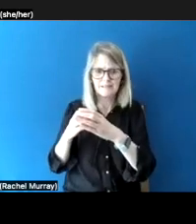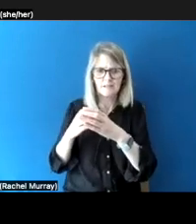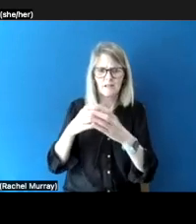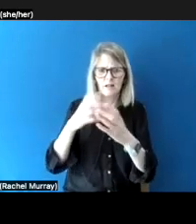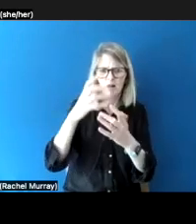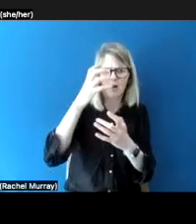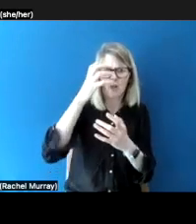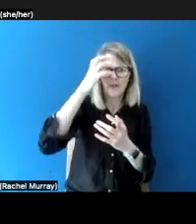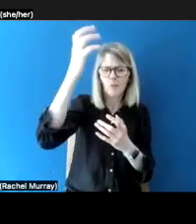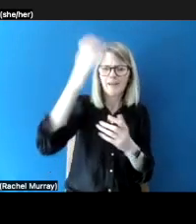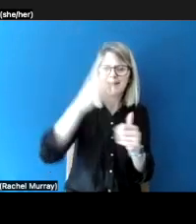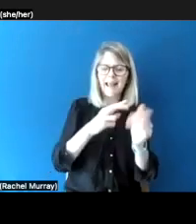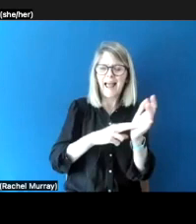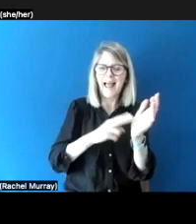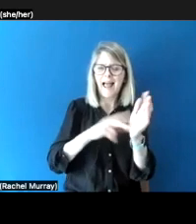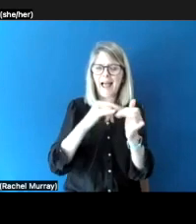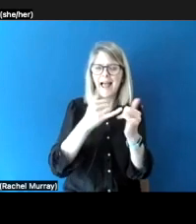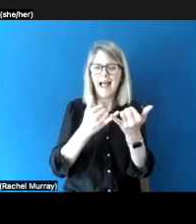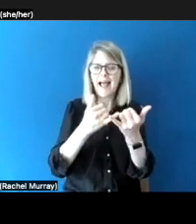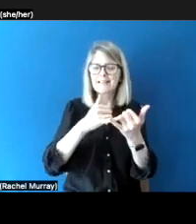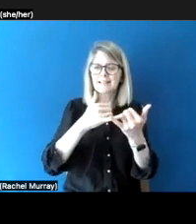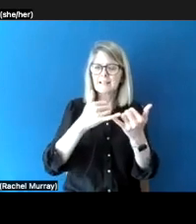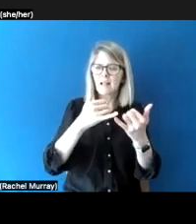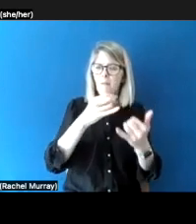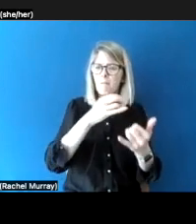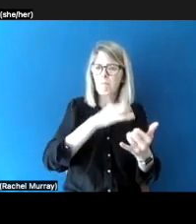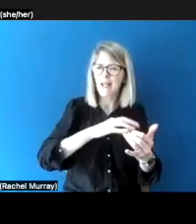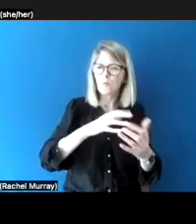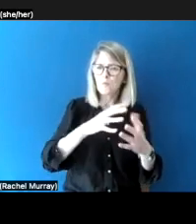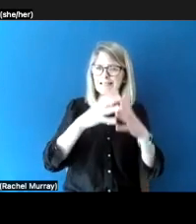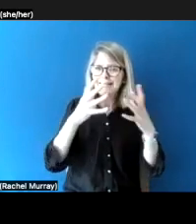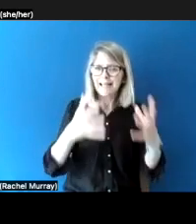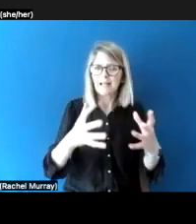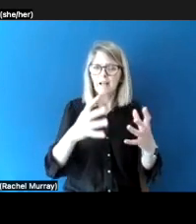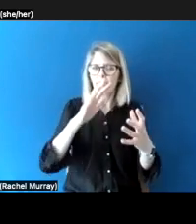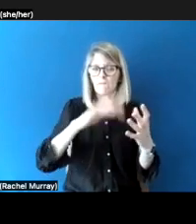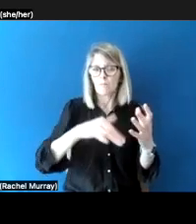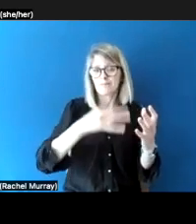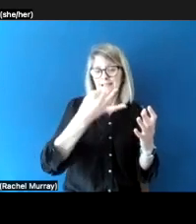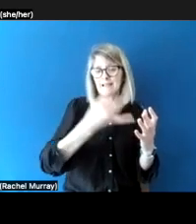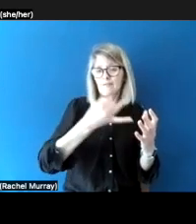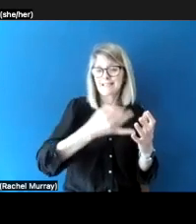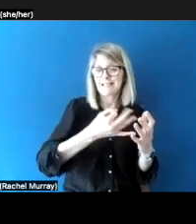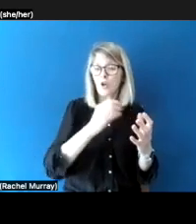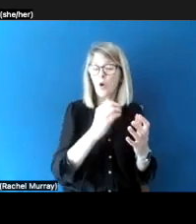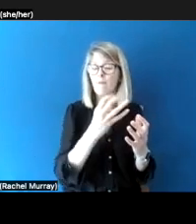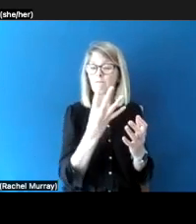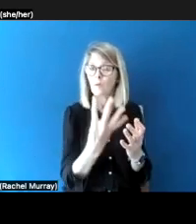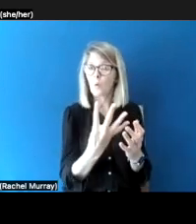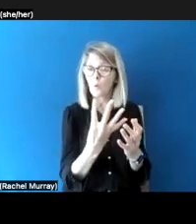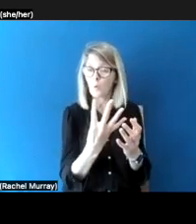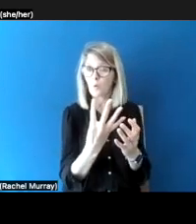in 1704, primarily to reclaim some of the resources